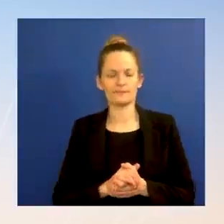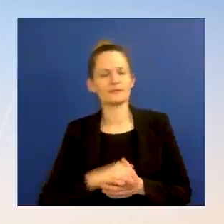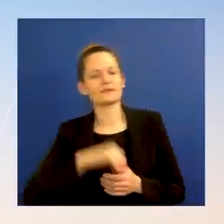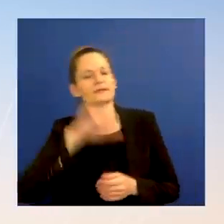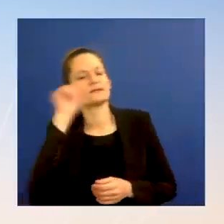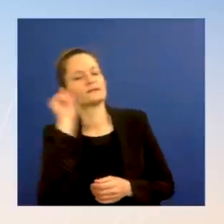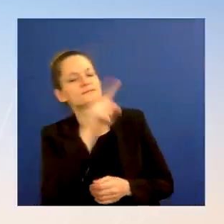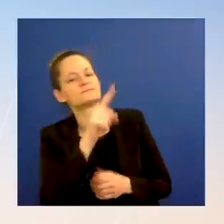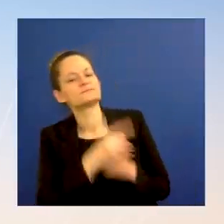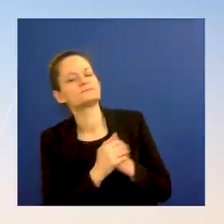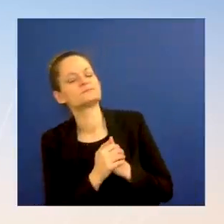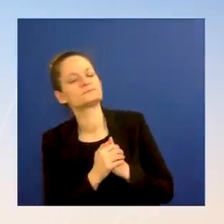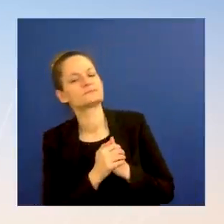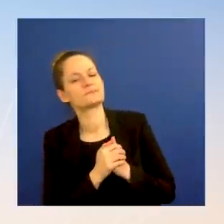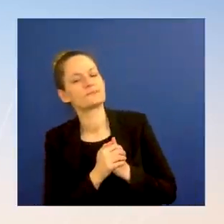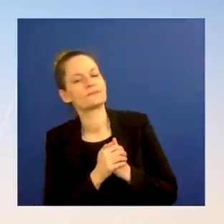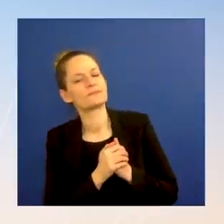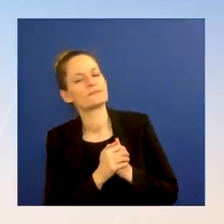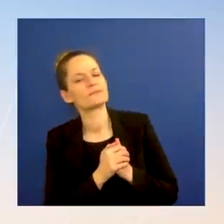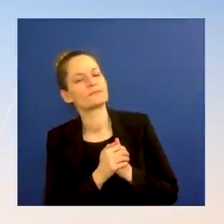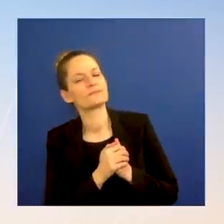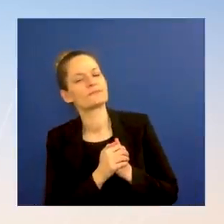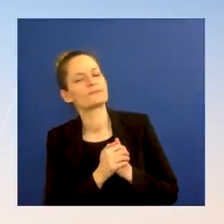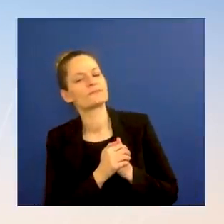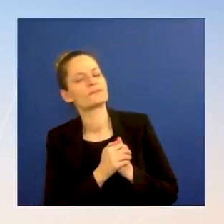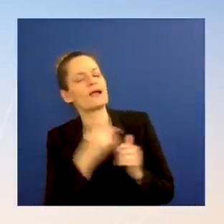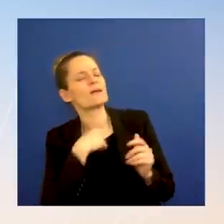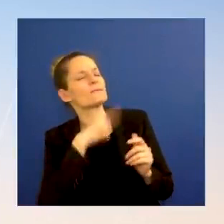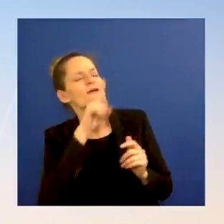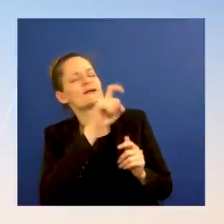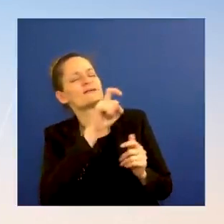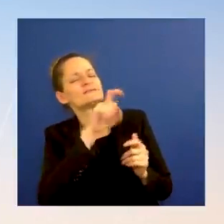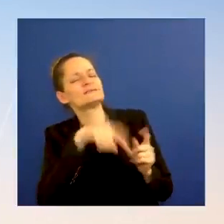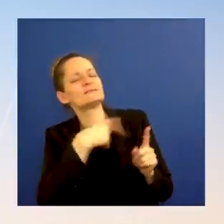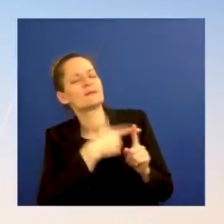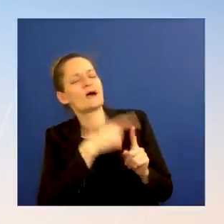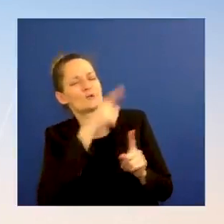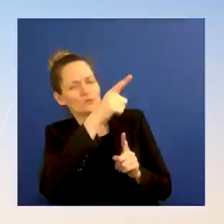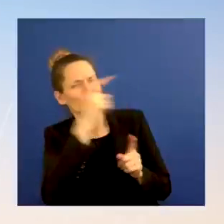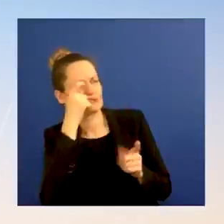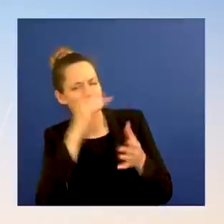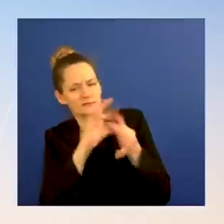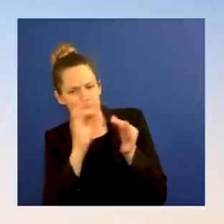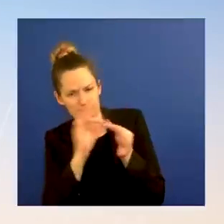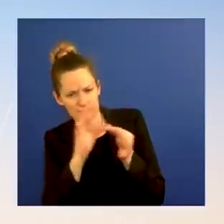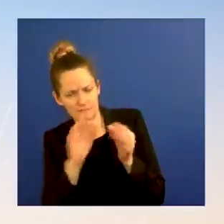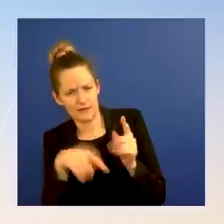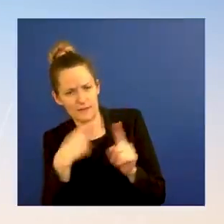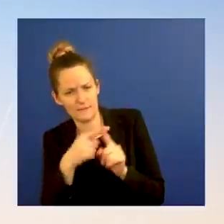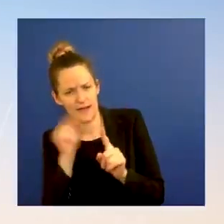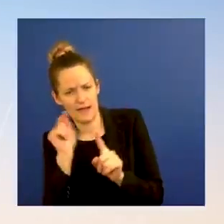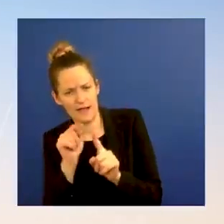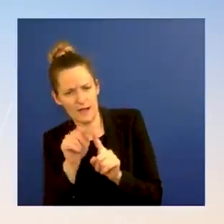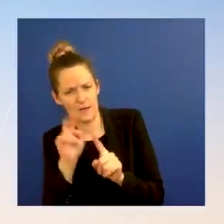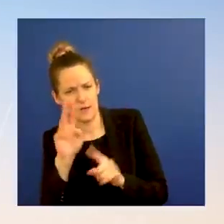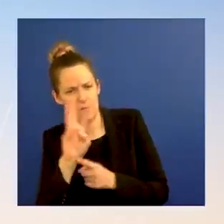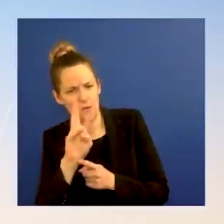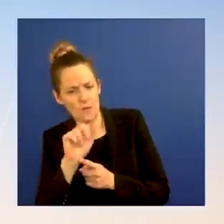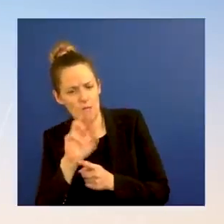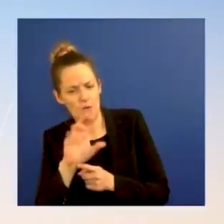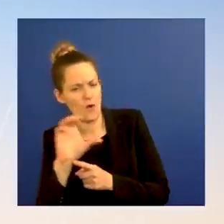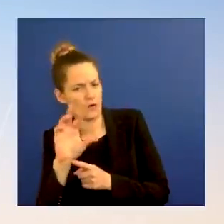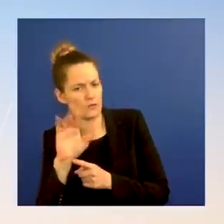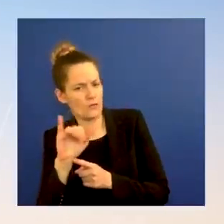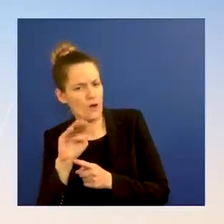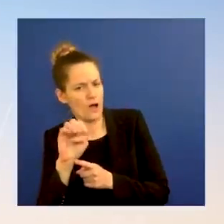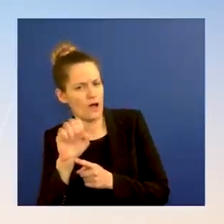war crimes being committed by Vladimir Putin. It's long been the position of this administration that the ICC should not get involved in